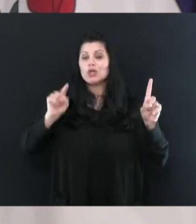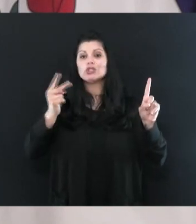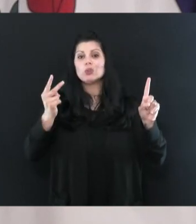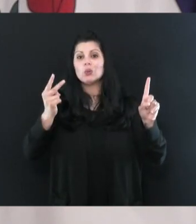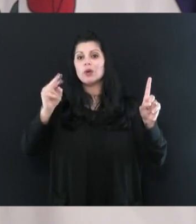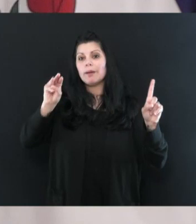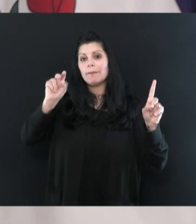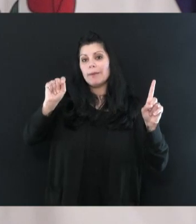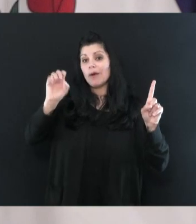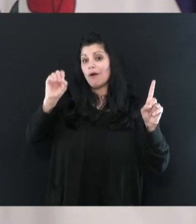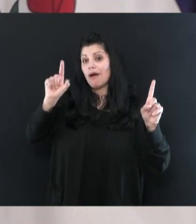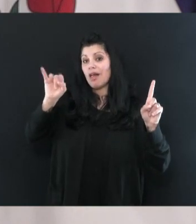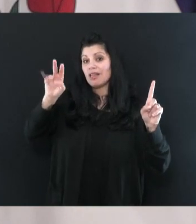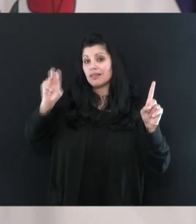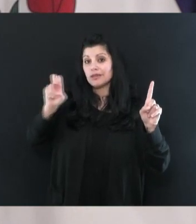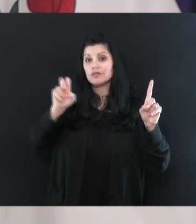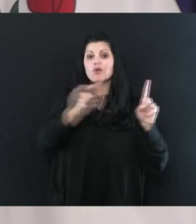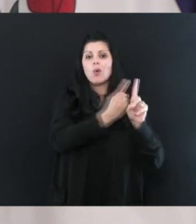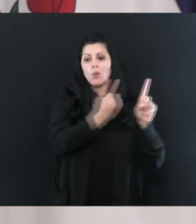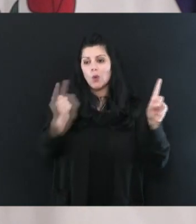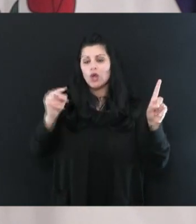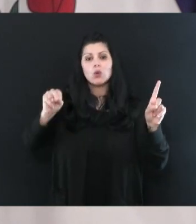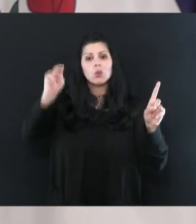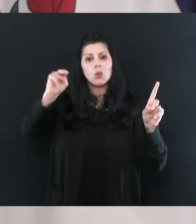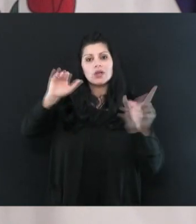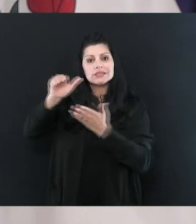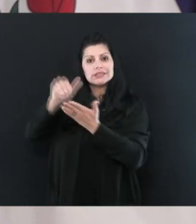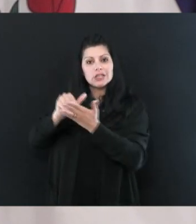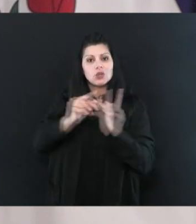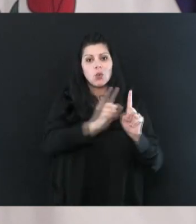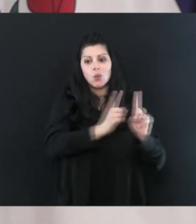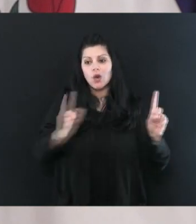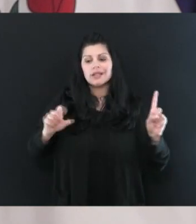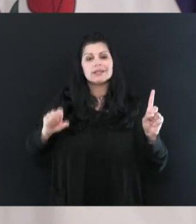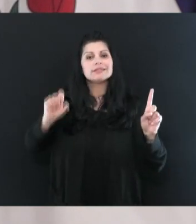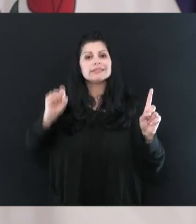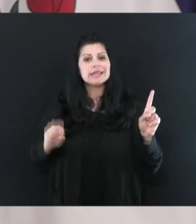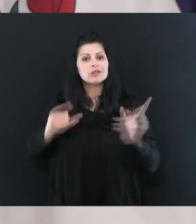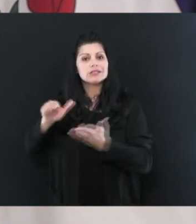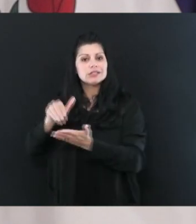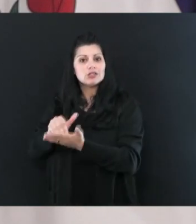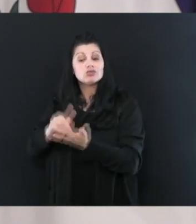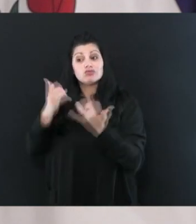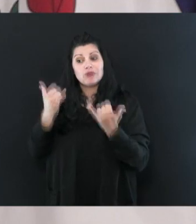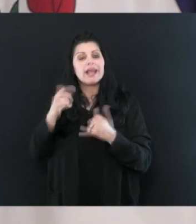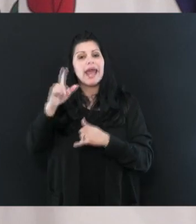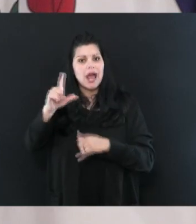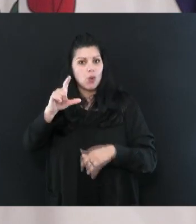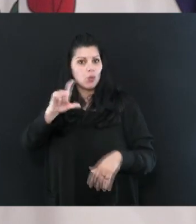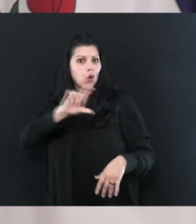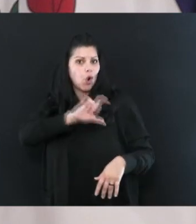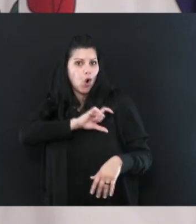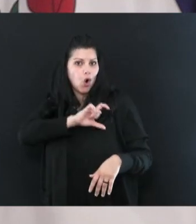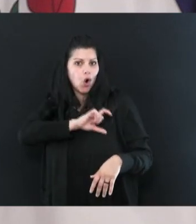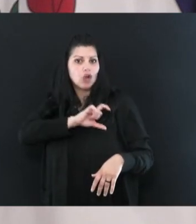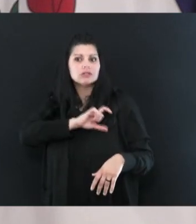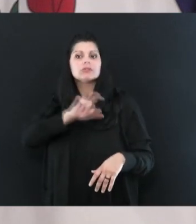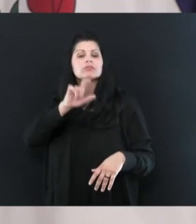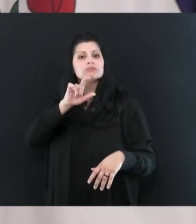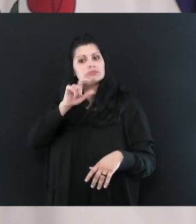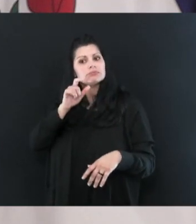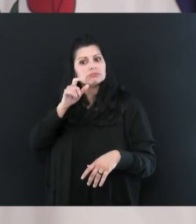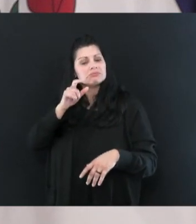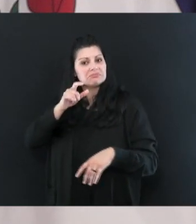at North Central and 1 at South Central. And the guard is back, doing additional sanitation missions in different places